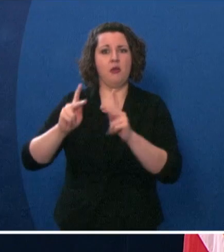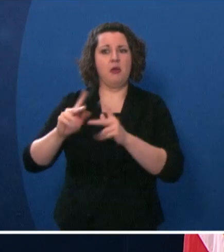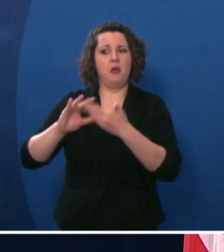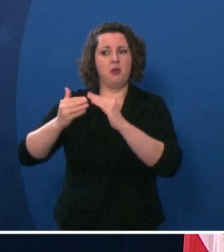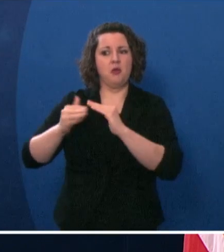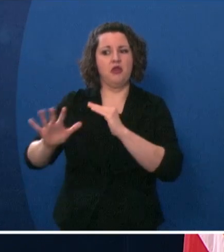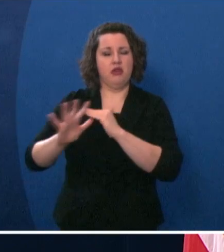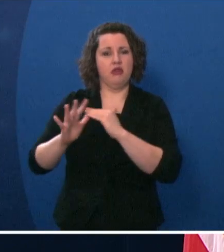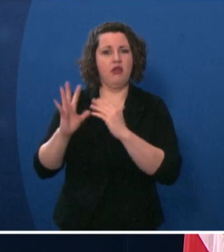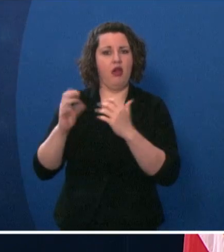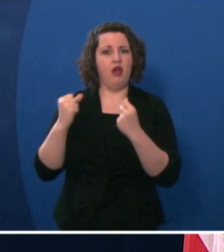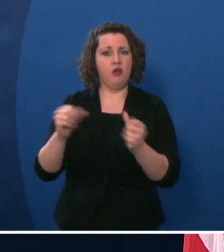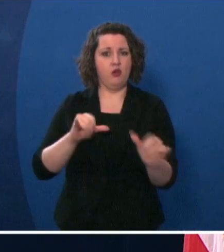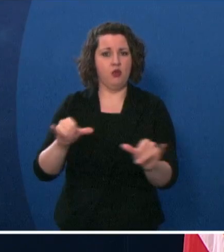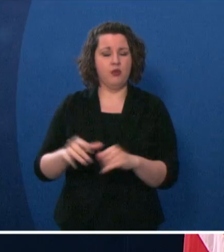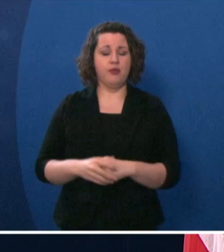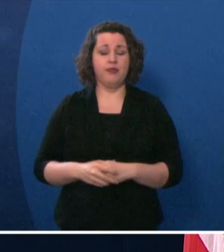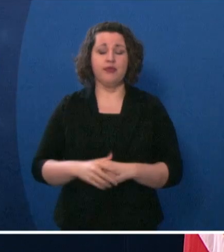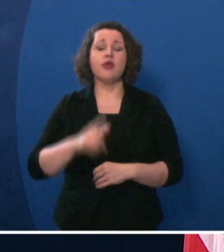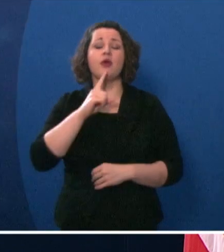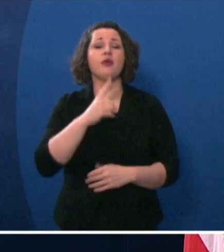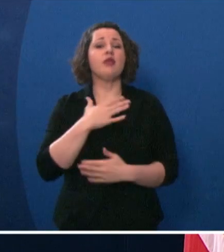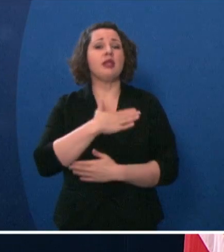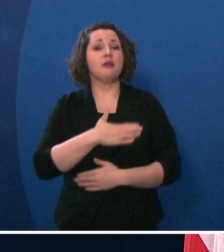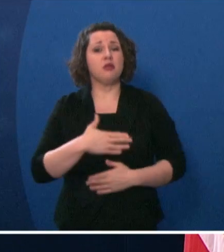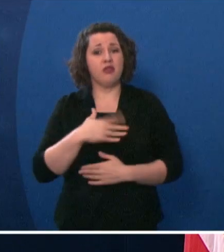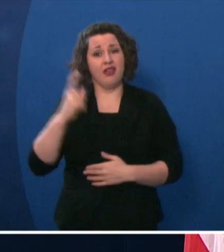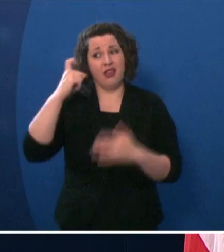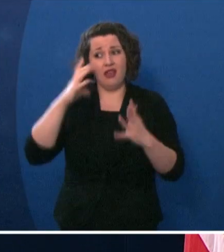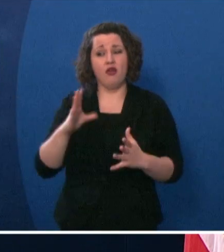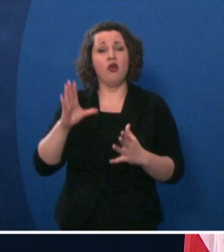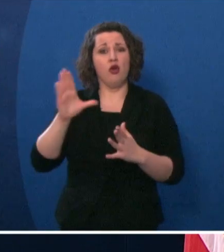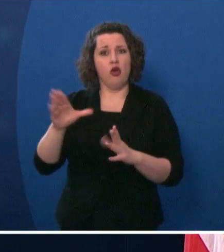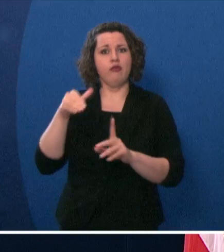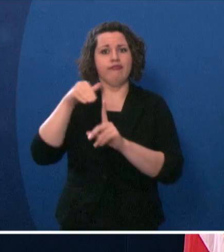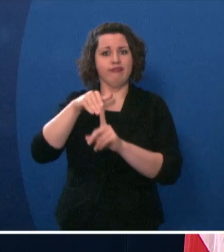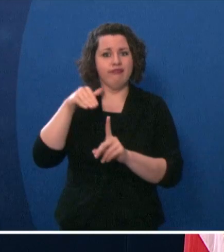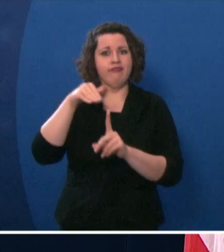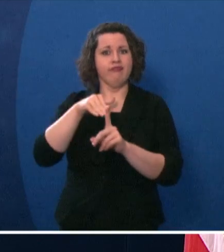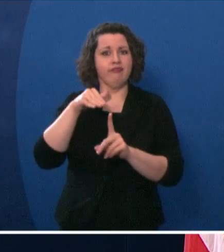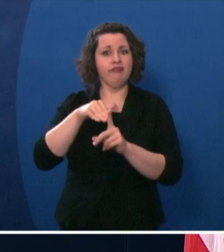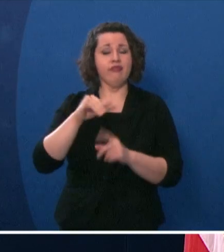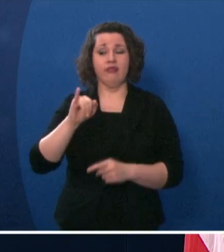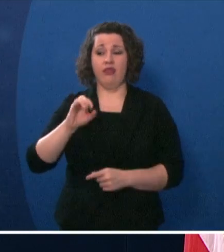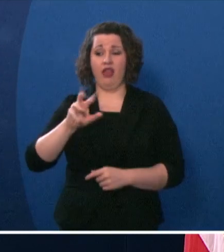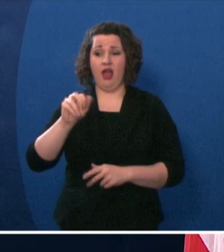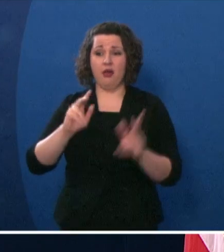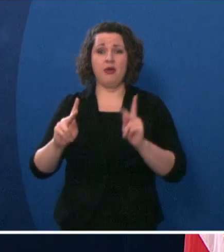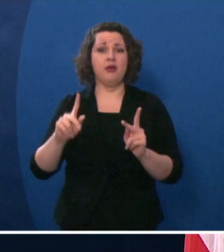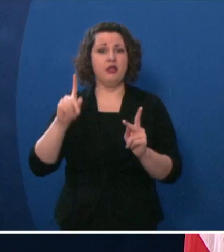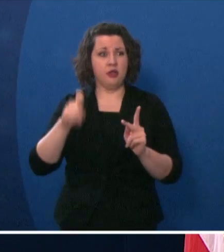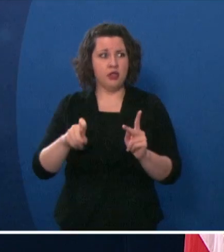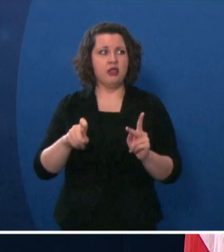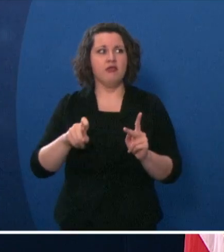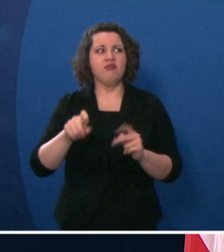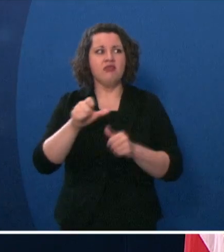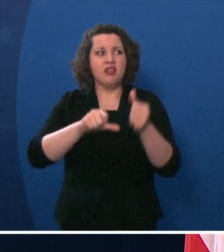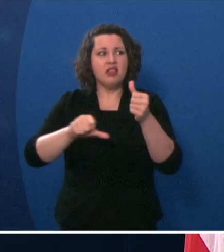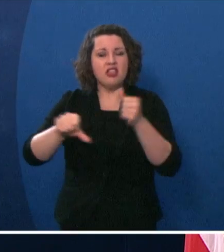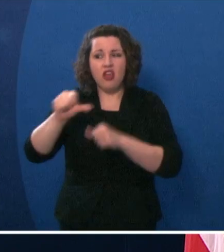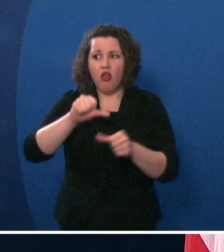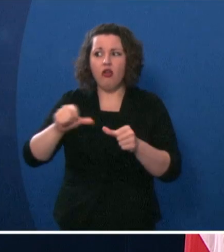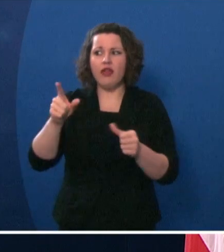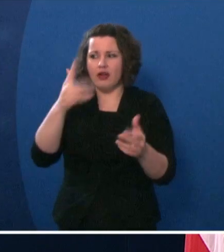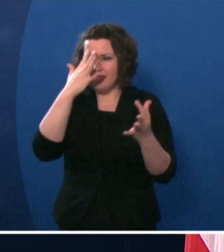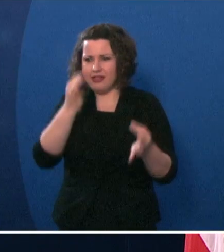communities. I sincerely appreciate the governor's regular reminders that as Iowans, we need to be accepting of one another's choices and our